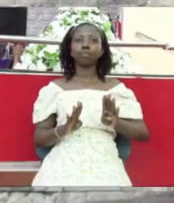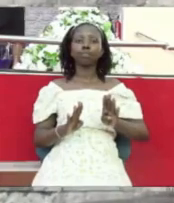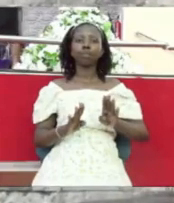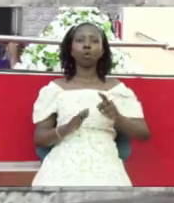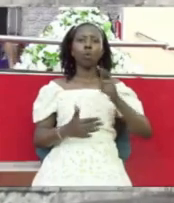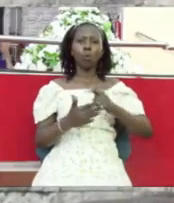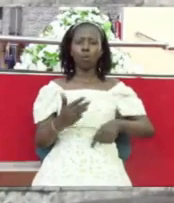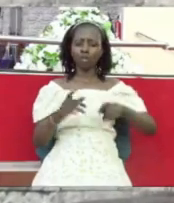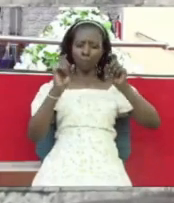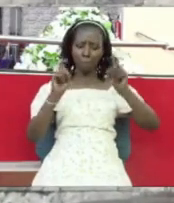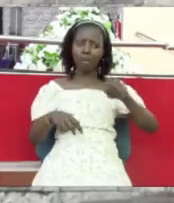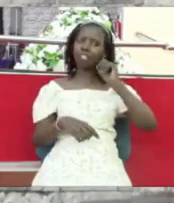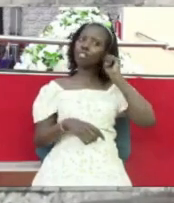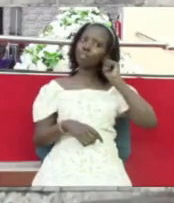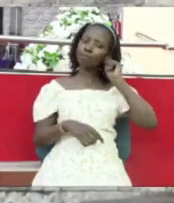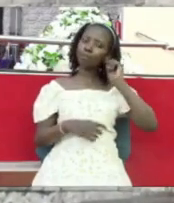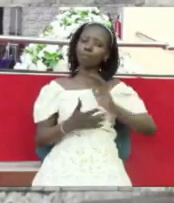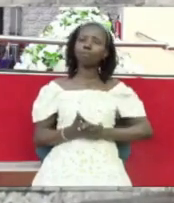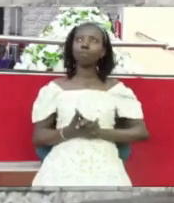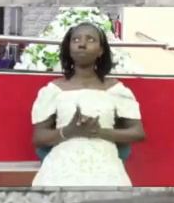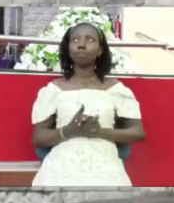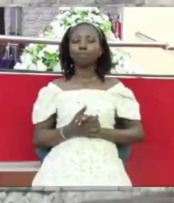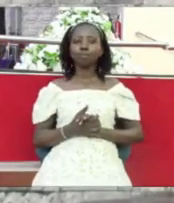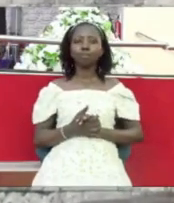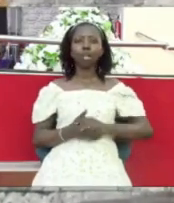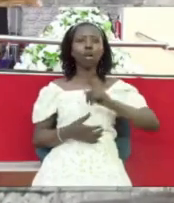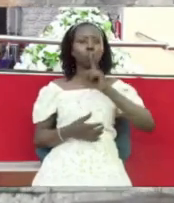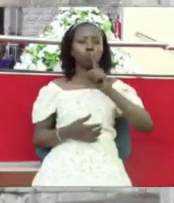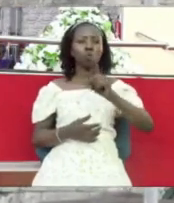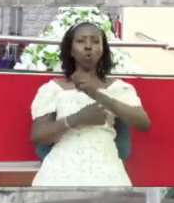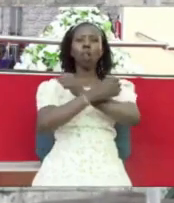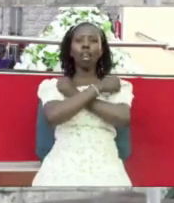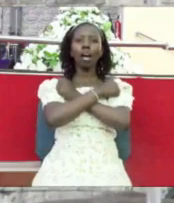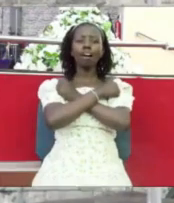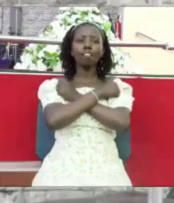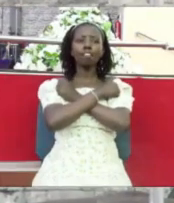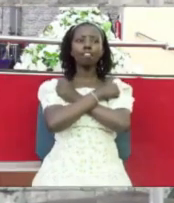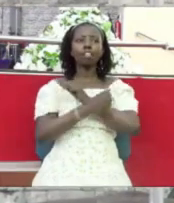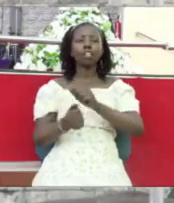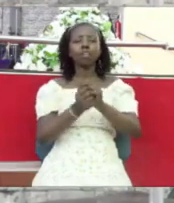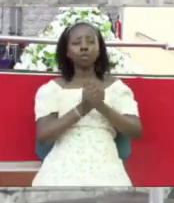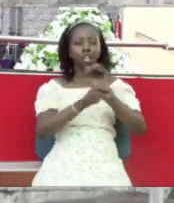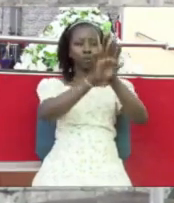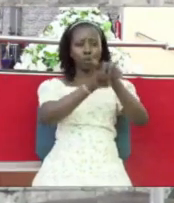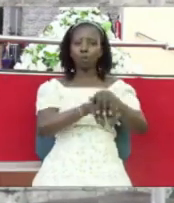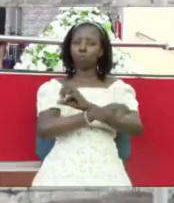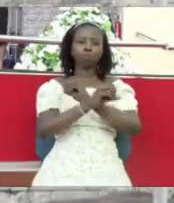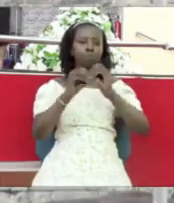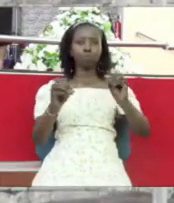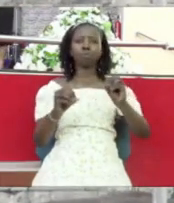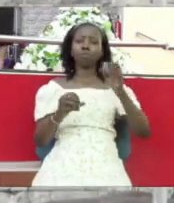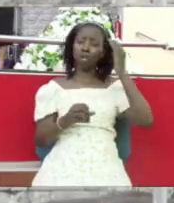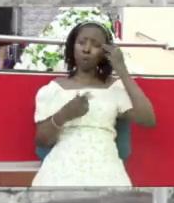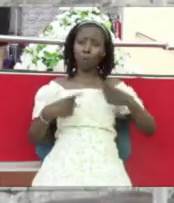hear. Yale ambayo ni lazima ukayasikie. So we will love without hypocrisy. Tutapenda bila unafiki. I know there are people who